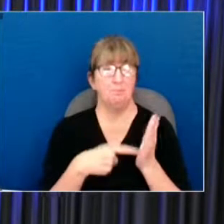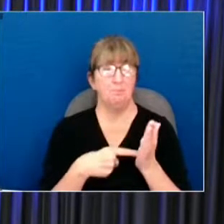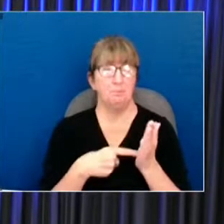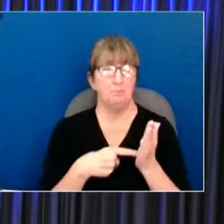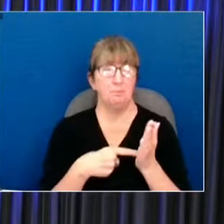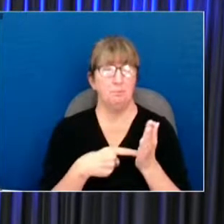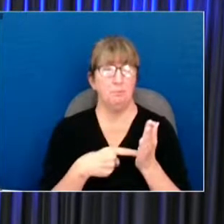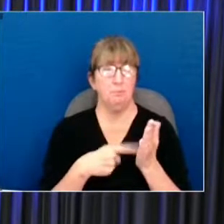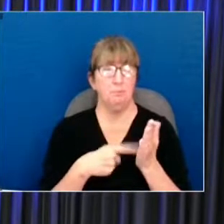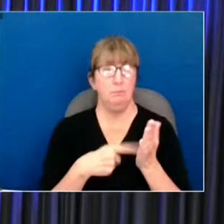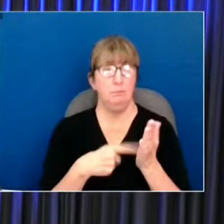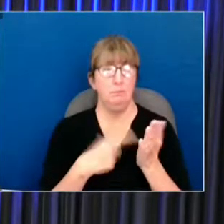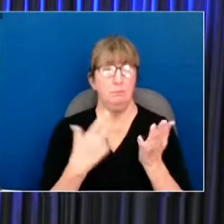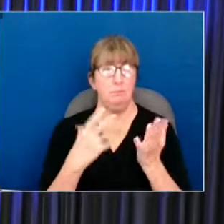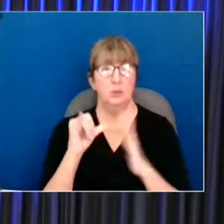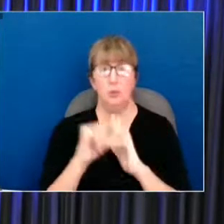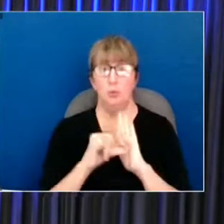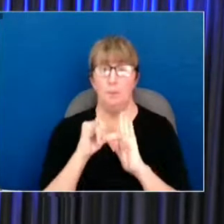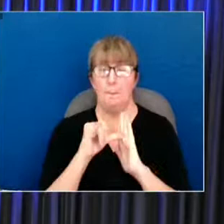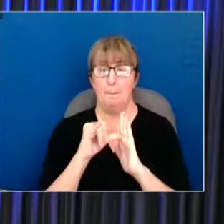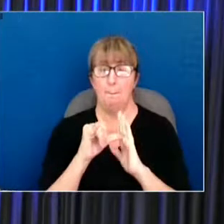the YouTube page?